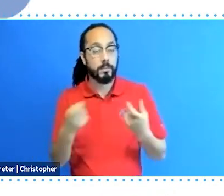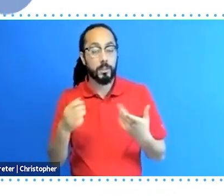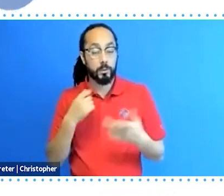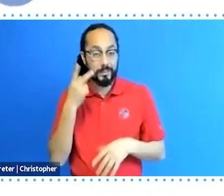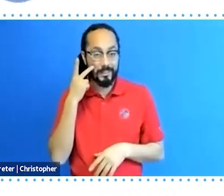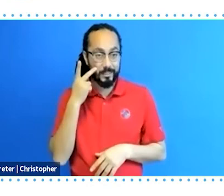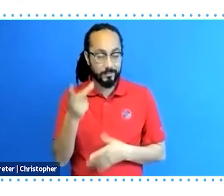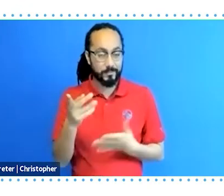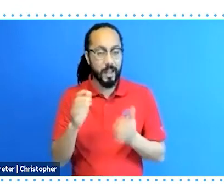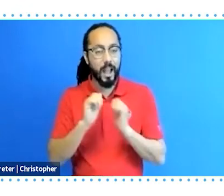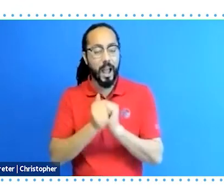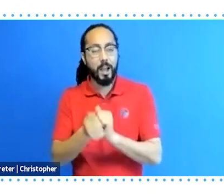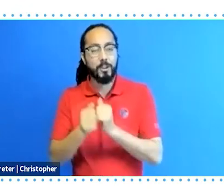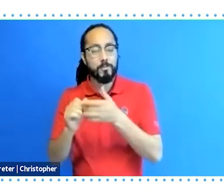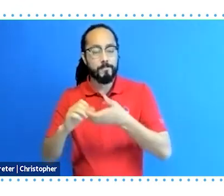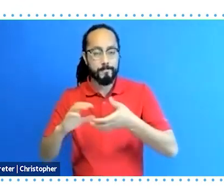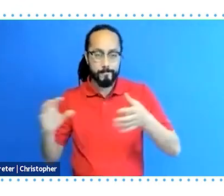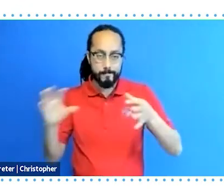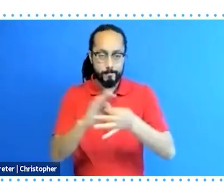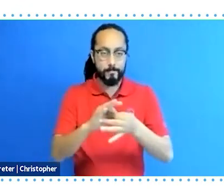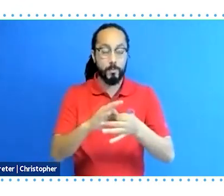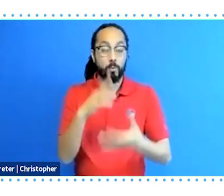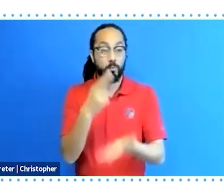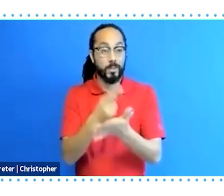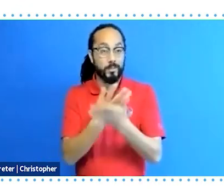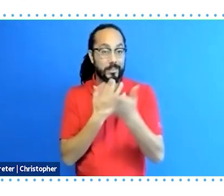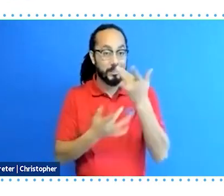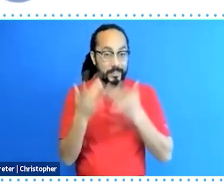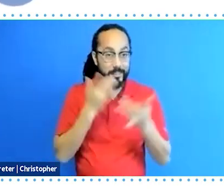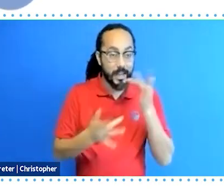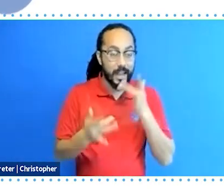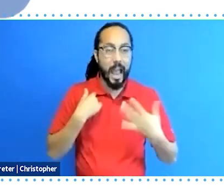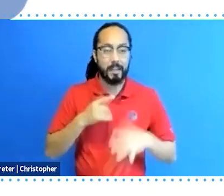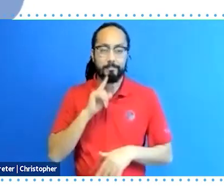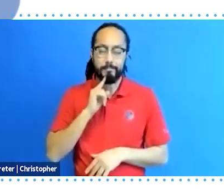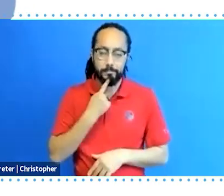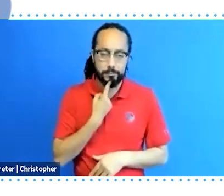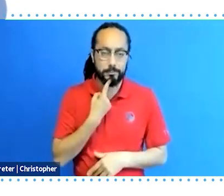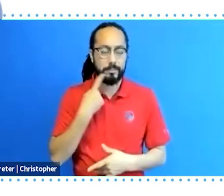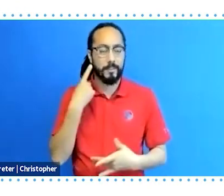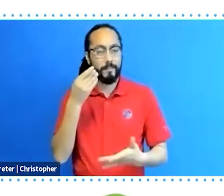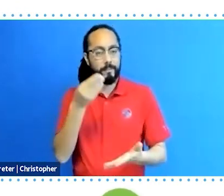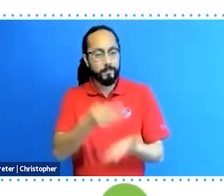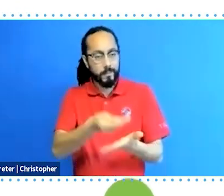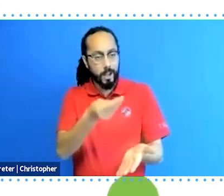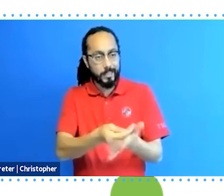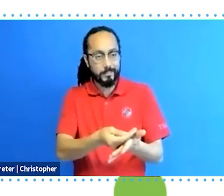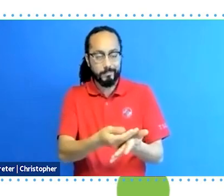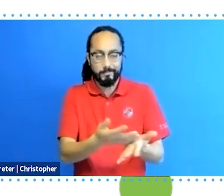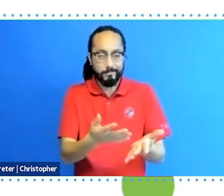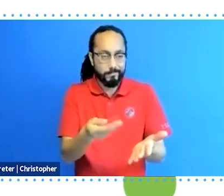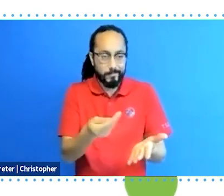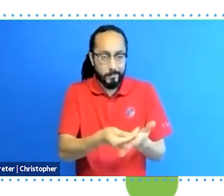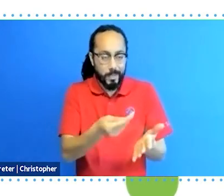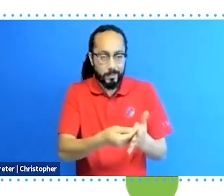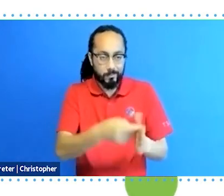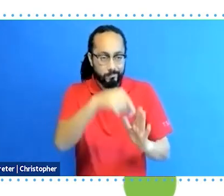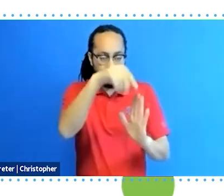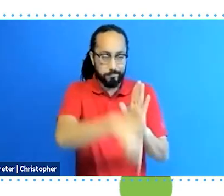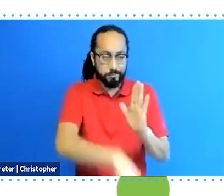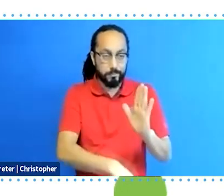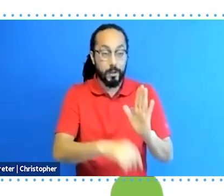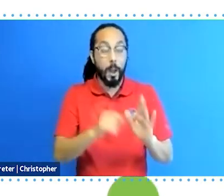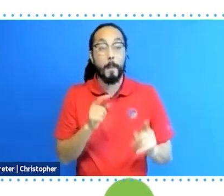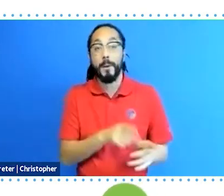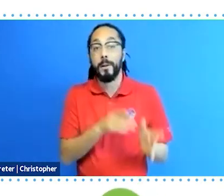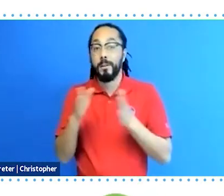can you correlate with resource scarcity and chronic systemic underfunding versus actual structural issues in the governance?